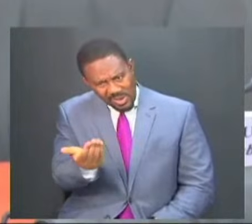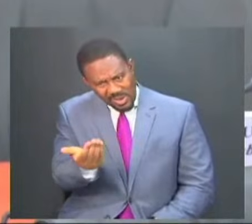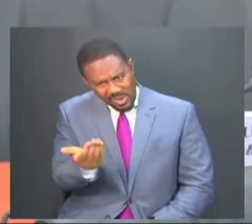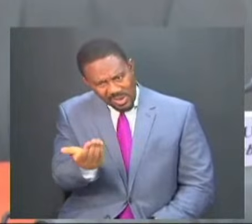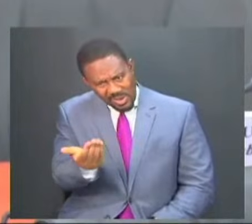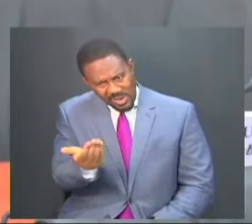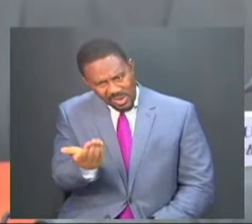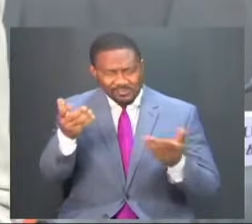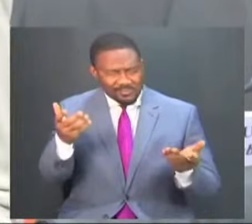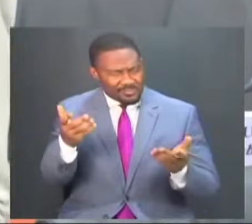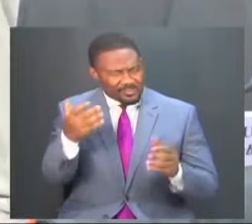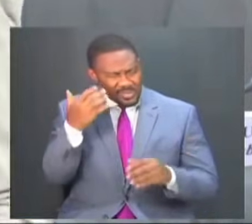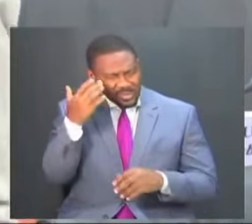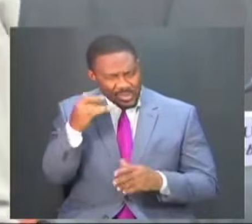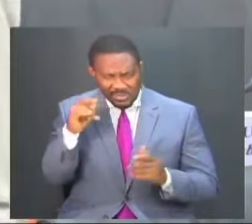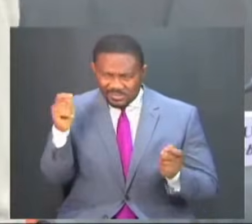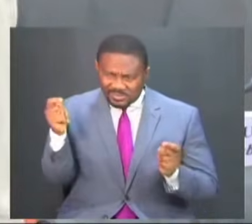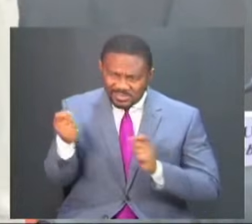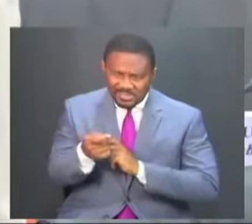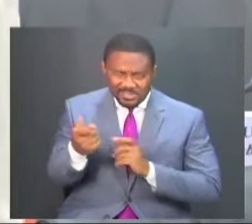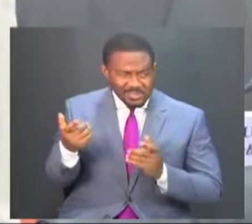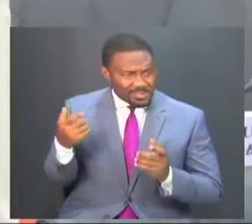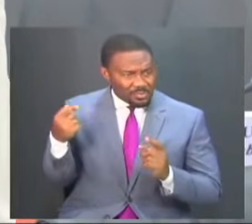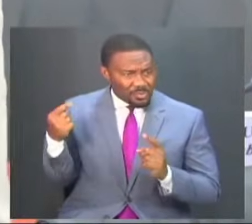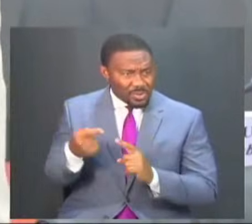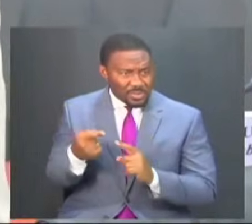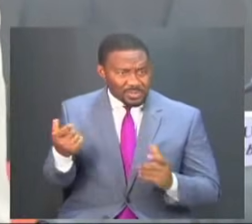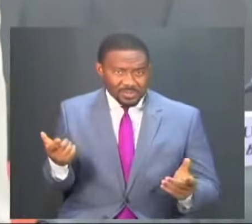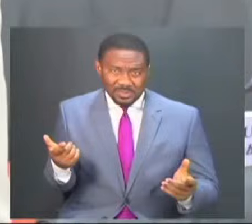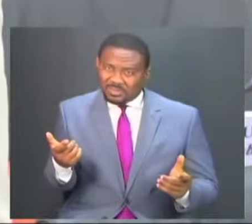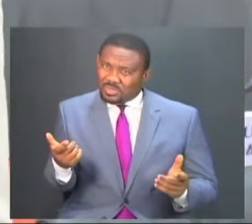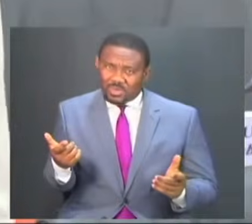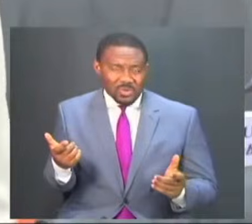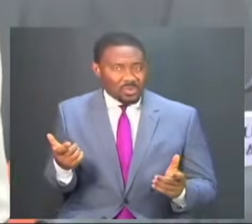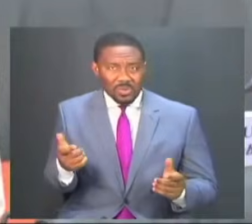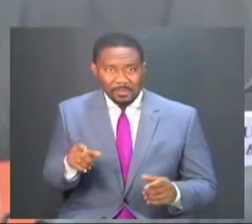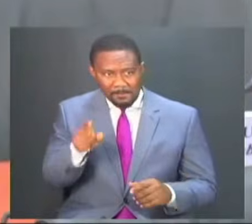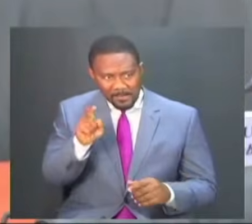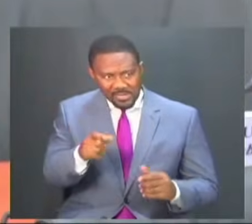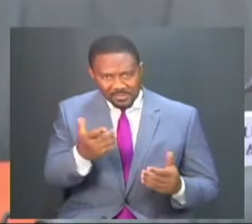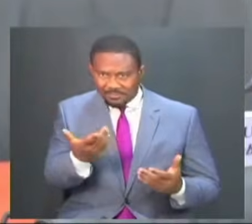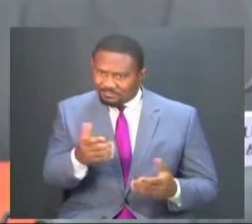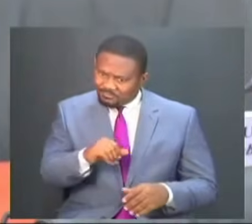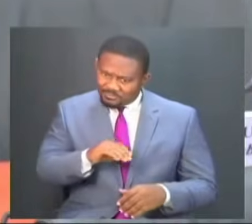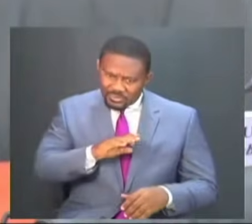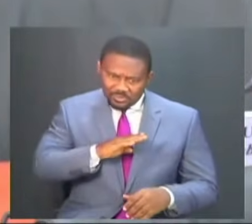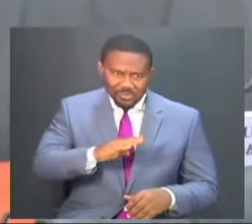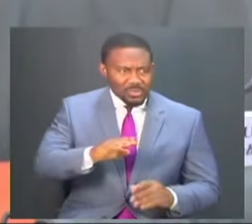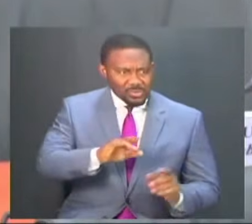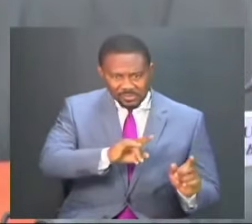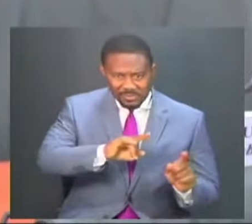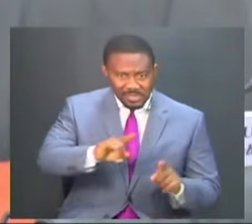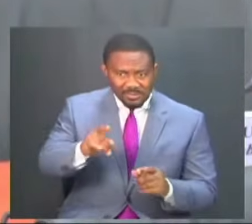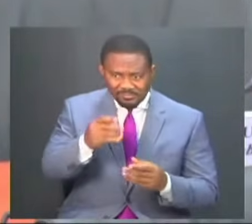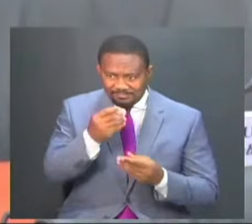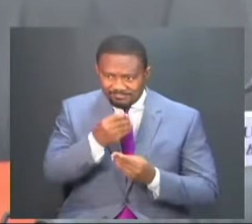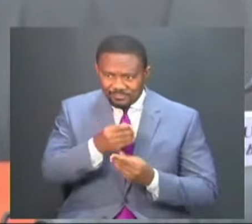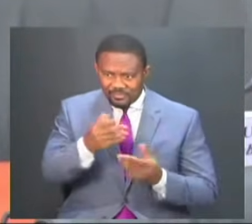agenda and trying to create the impression that nothing has gone wrong. Mr. Speaker, I believe that it is